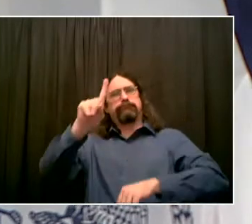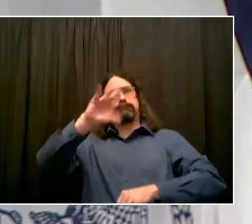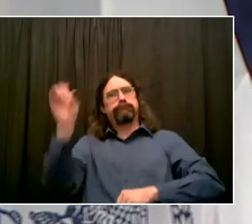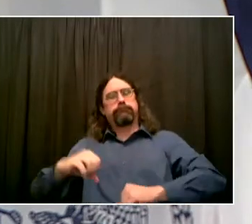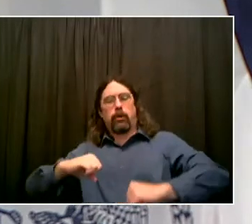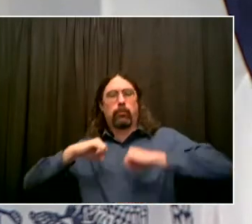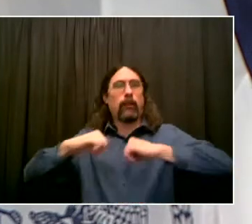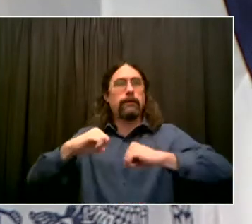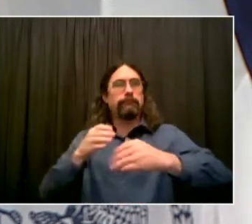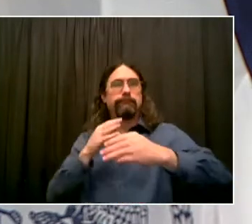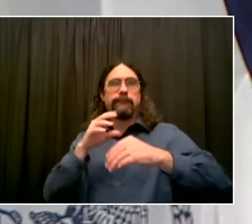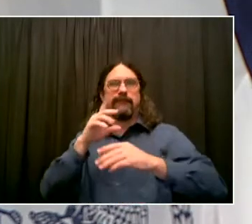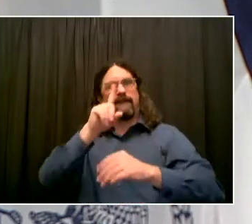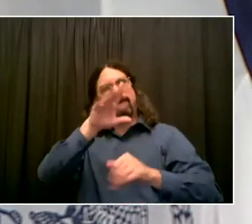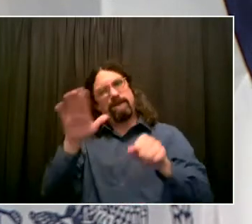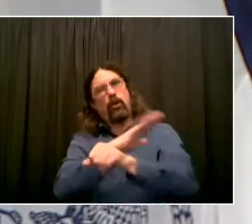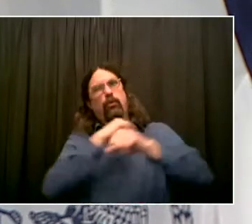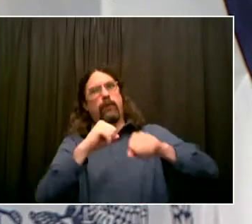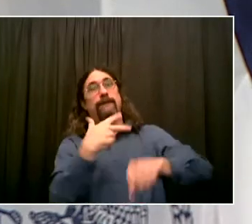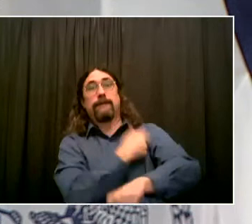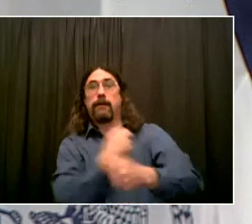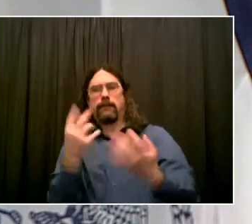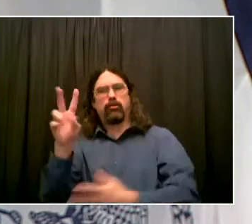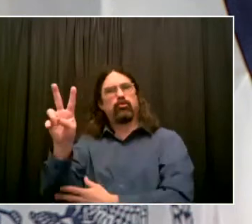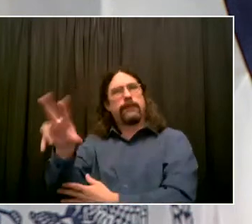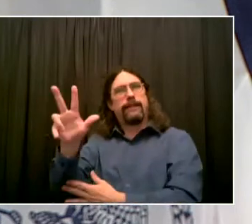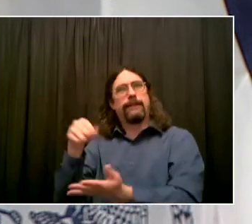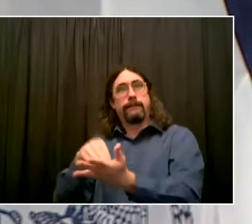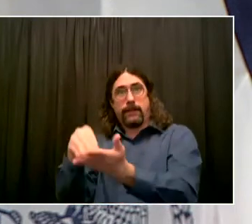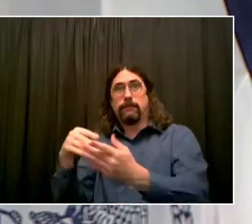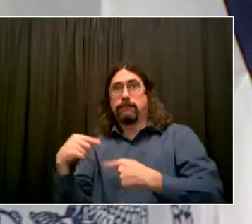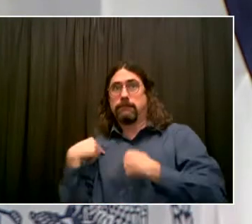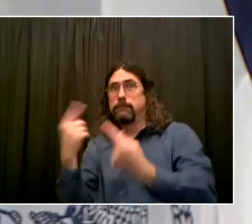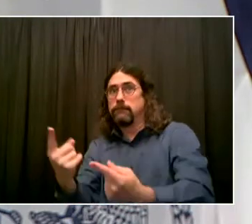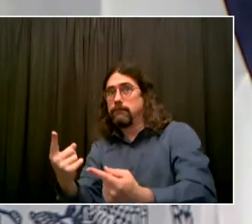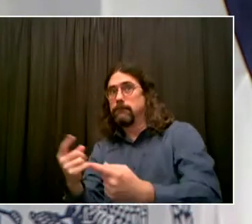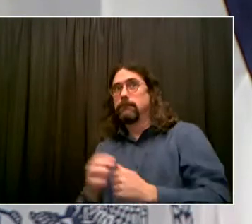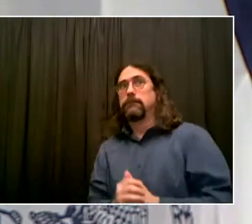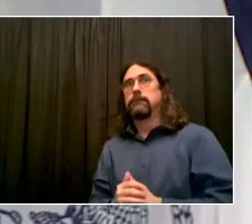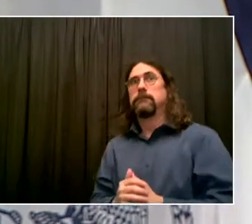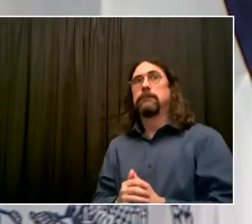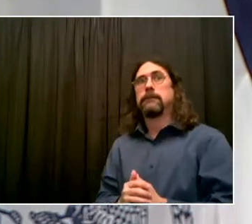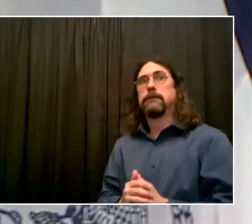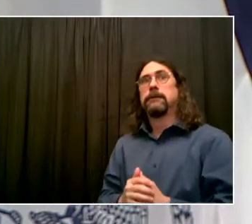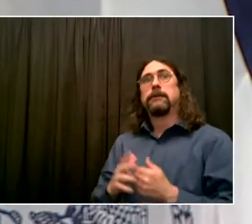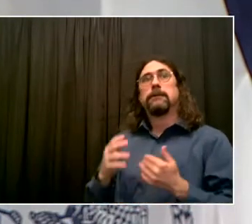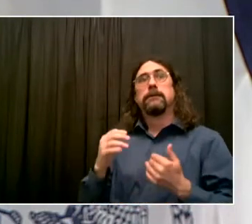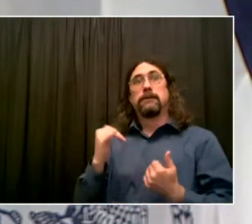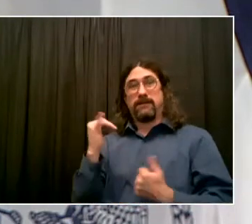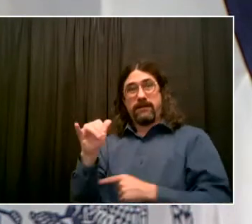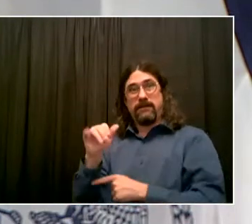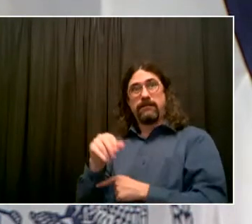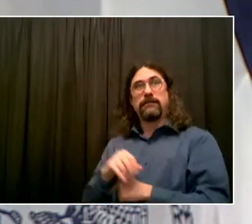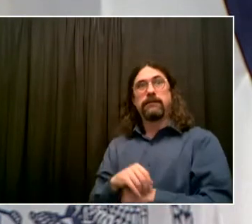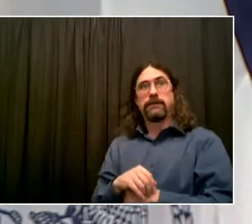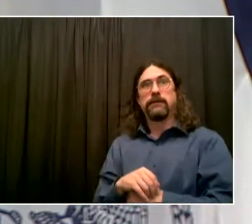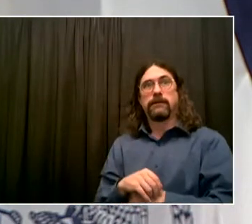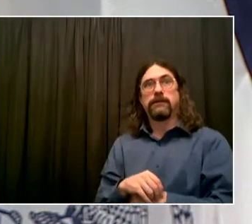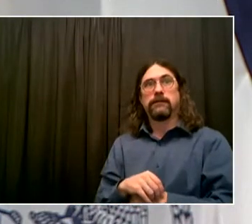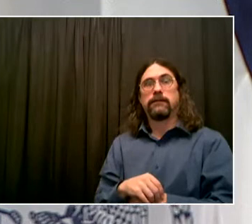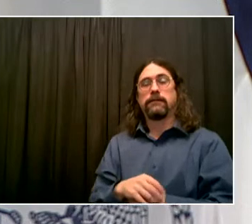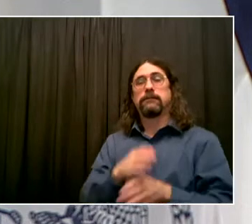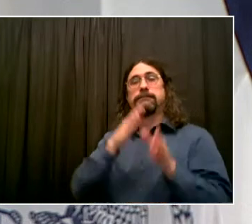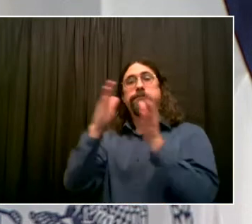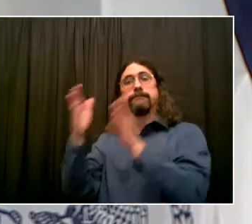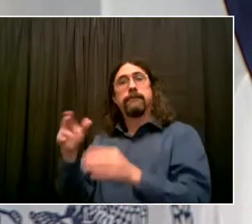Dr. Choksi reported yesterday, New Yorkers overwhelmingly are following through on the second dose. So